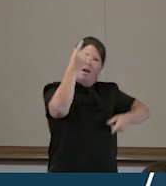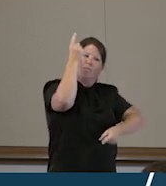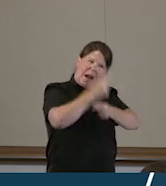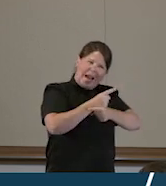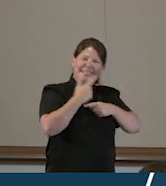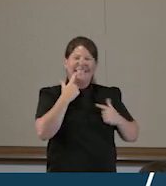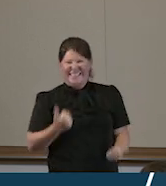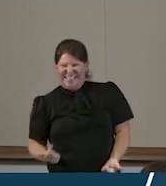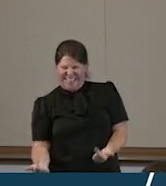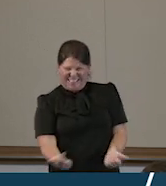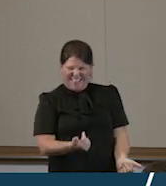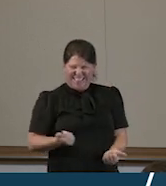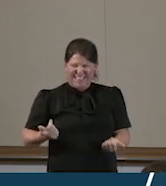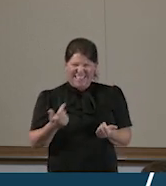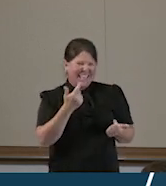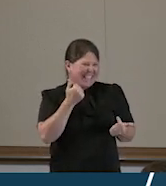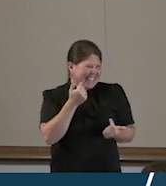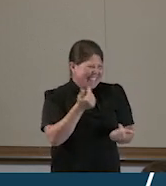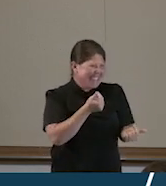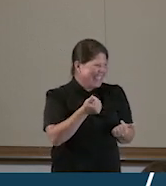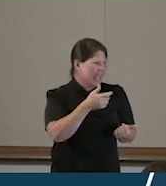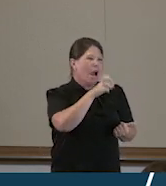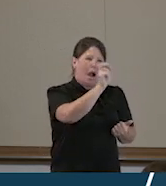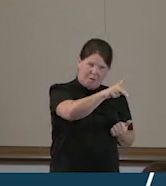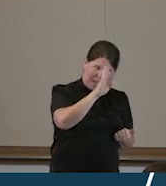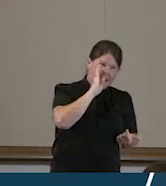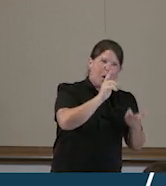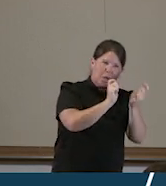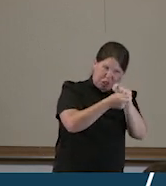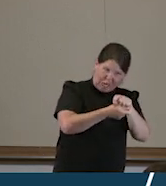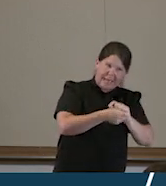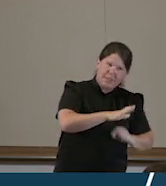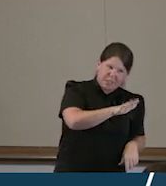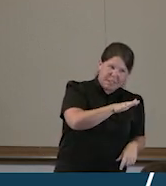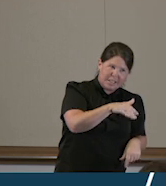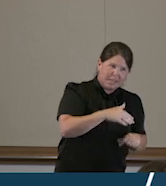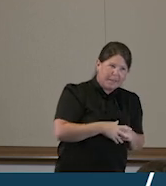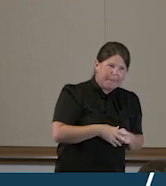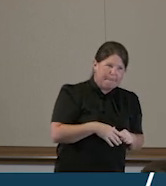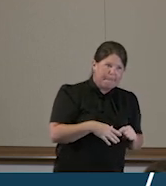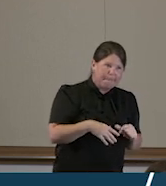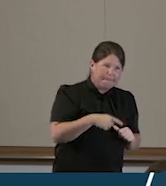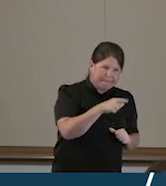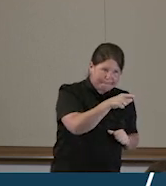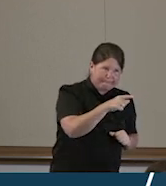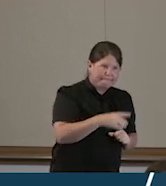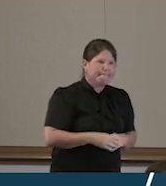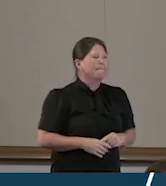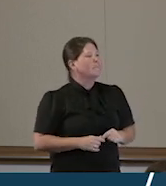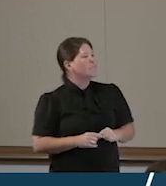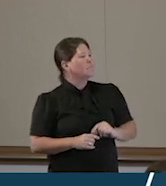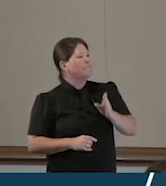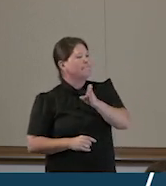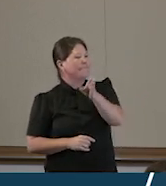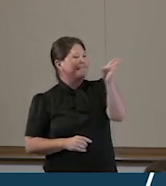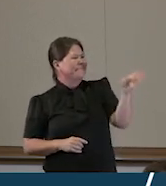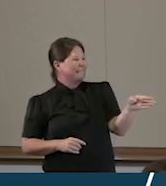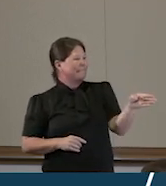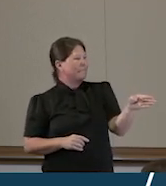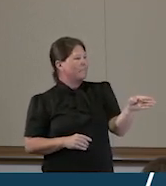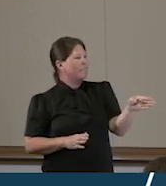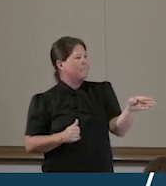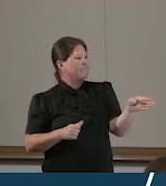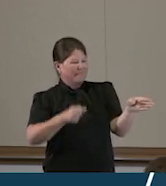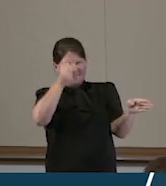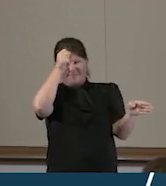am so sorry. All right. I will, when I get back to the office on Monday, I'll do that. All right, go ahead. So, I have